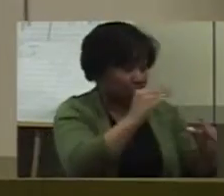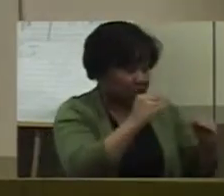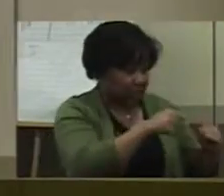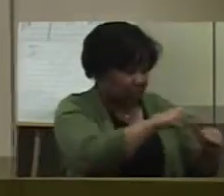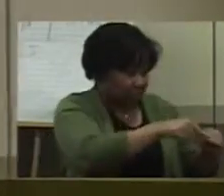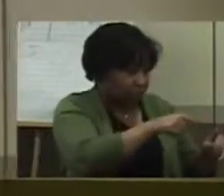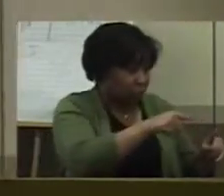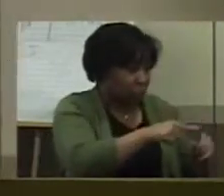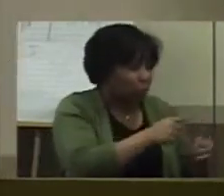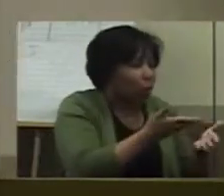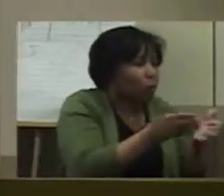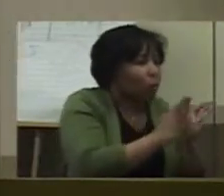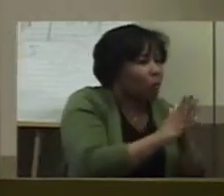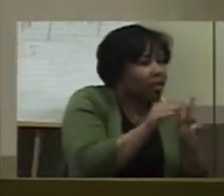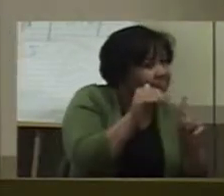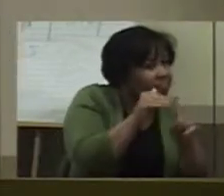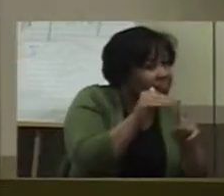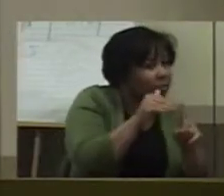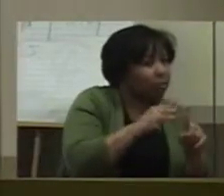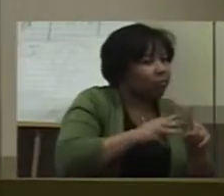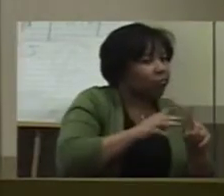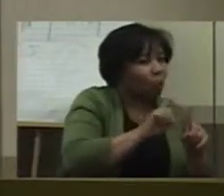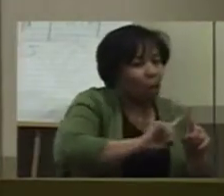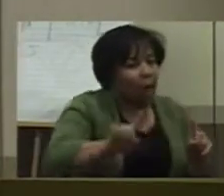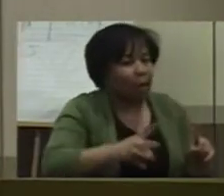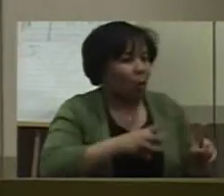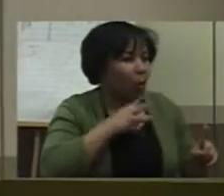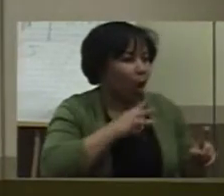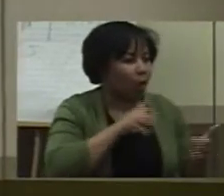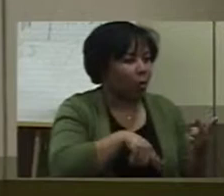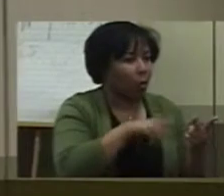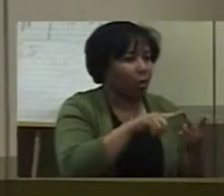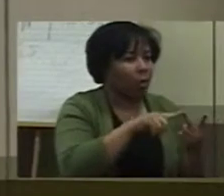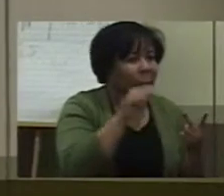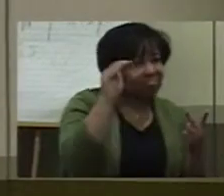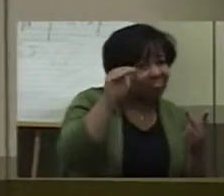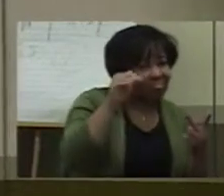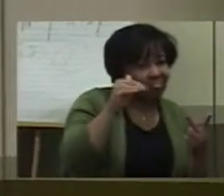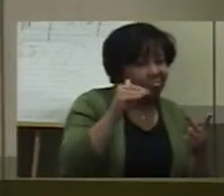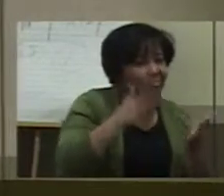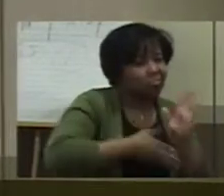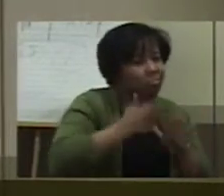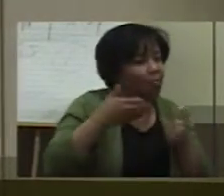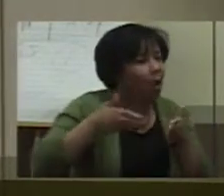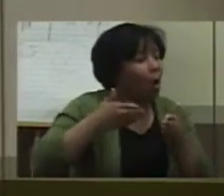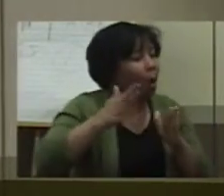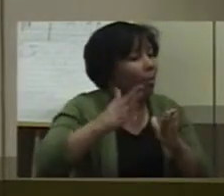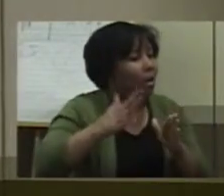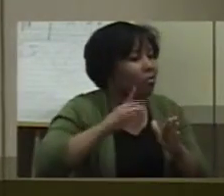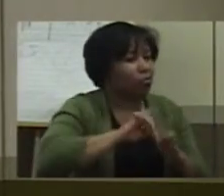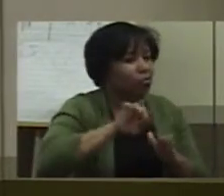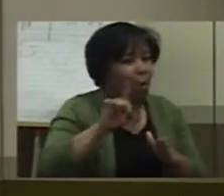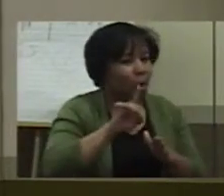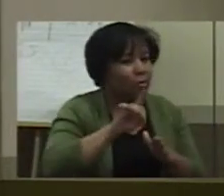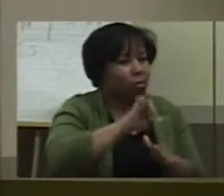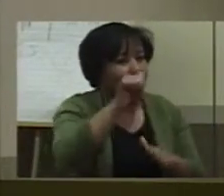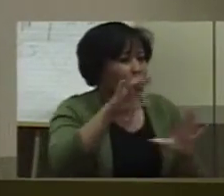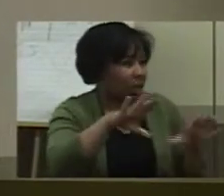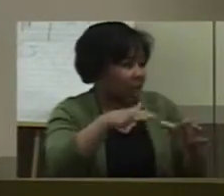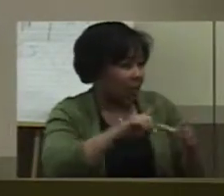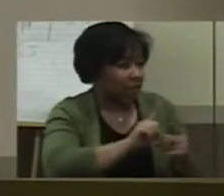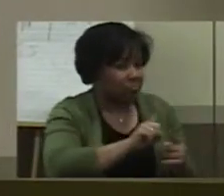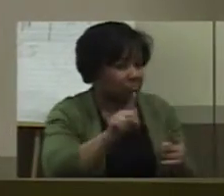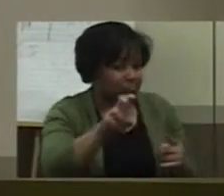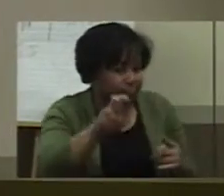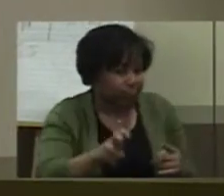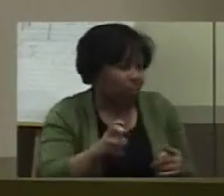the student to request to get some water, or to request a hall pass to go and visit another